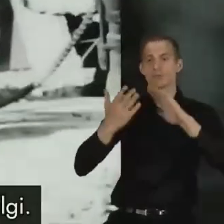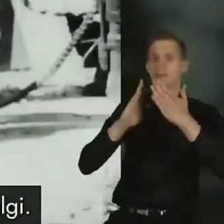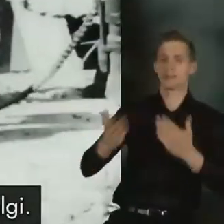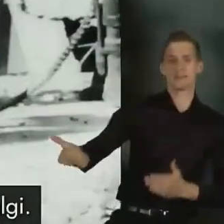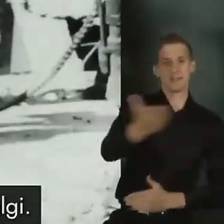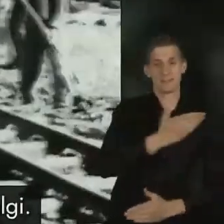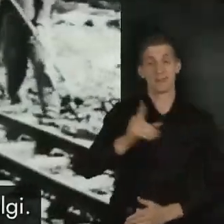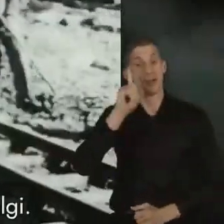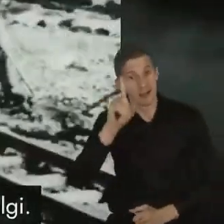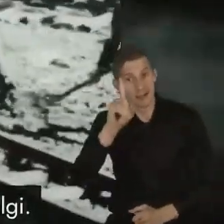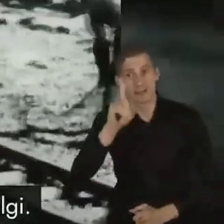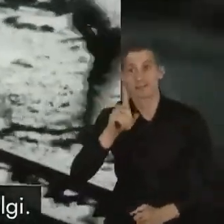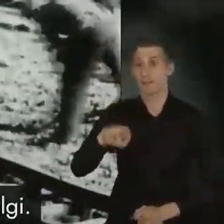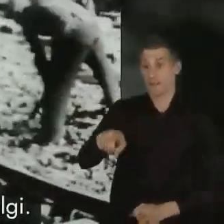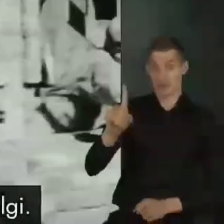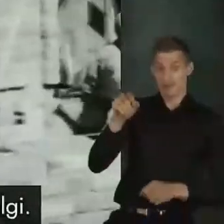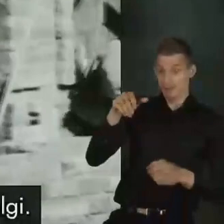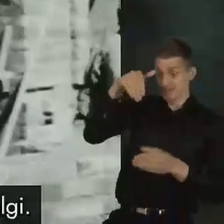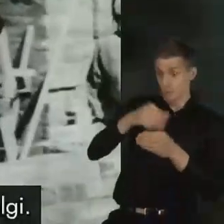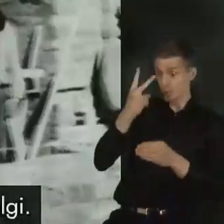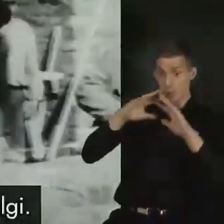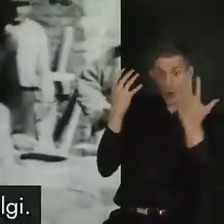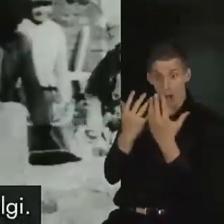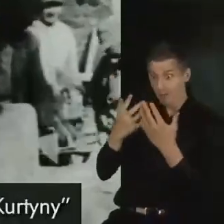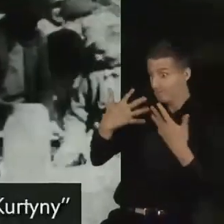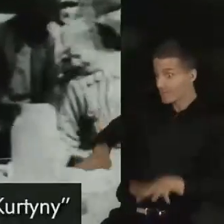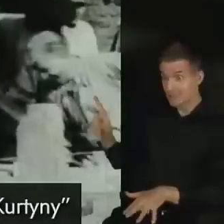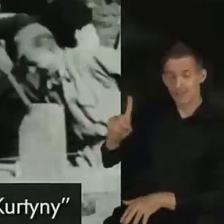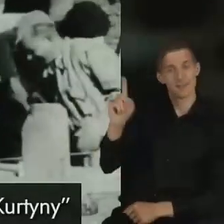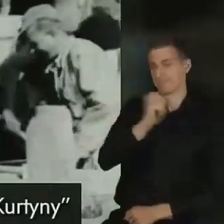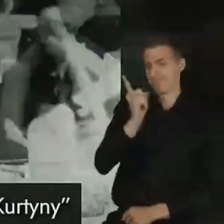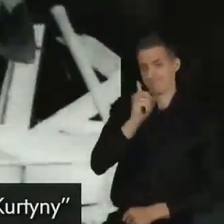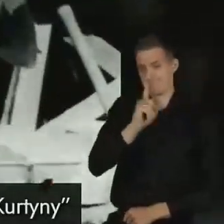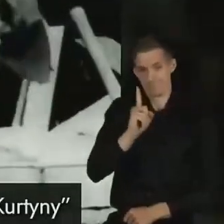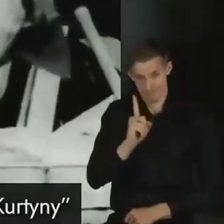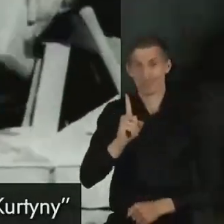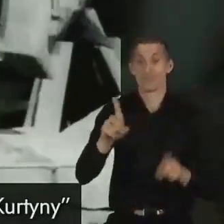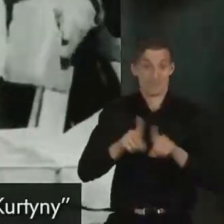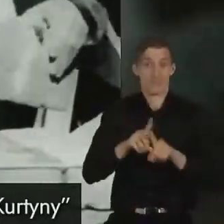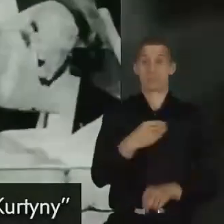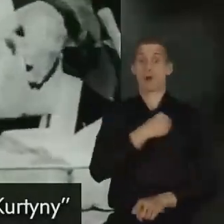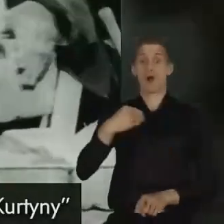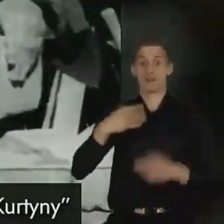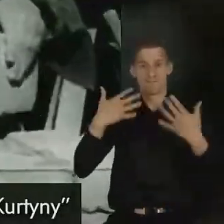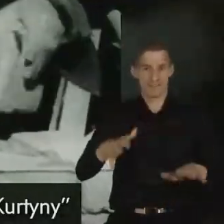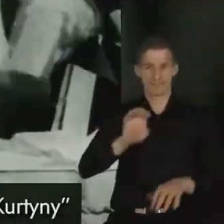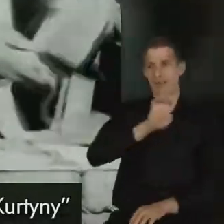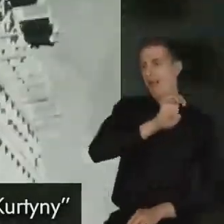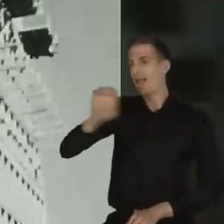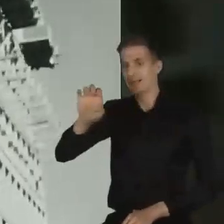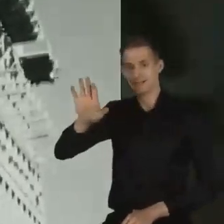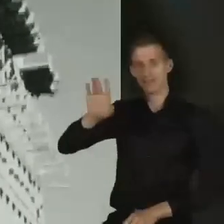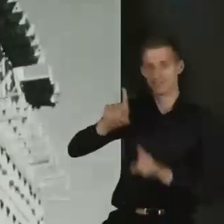However, the end of the war did not bring expected relief. Poland was left on the eastern side of the Iron